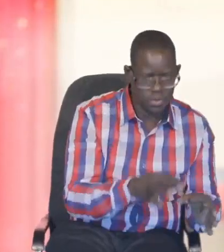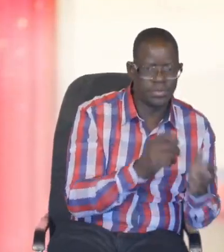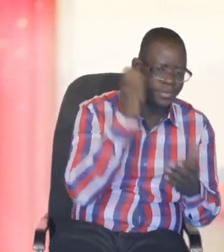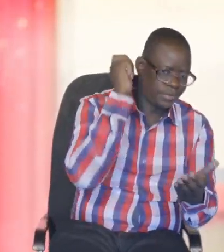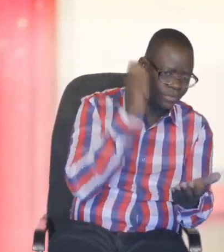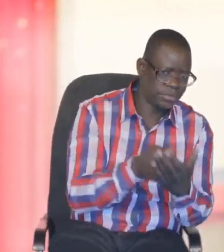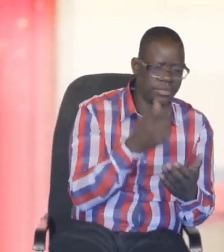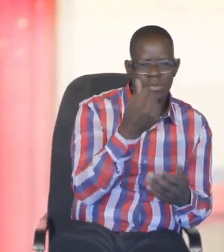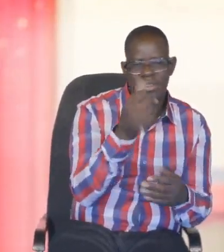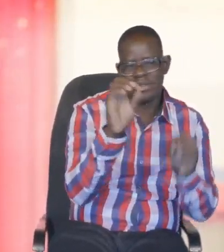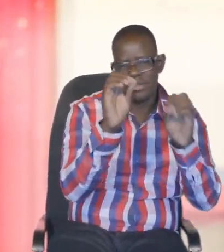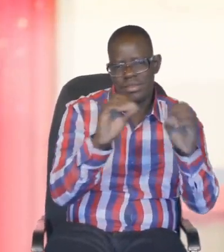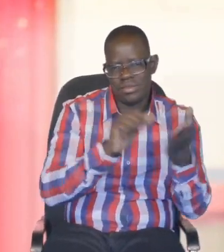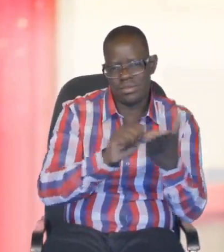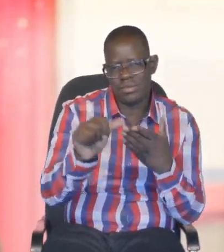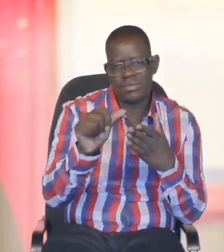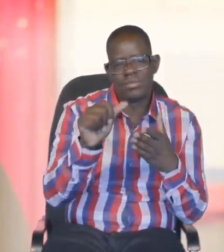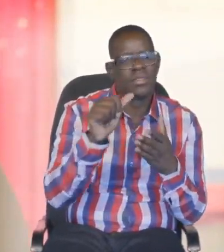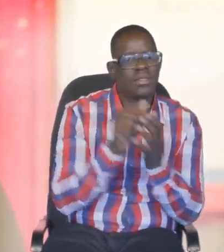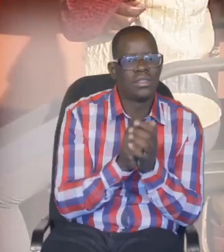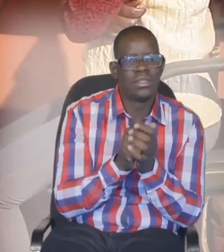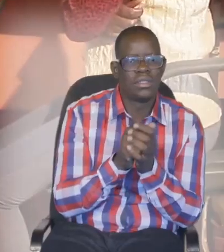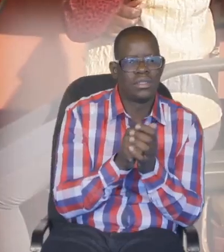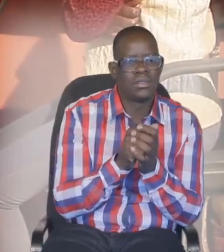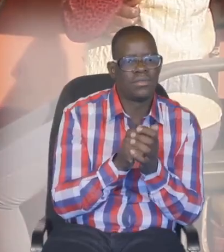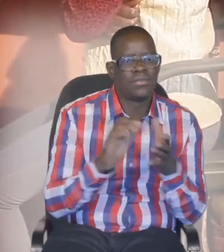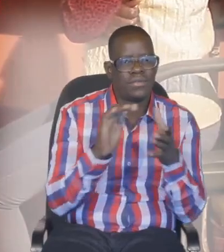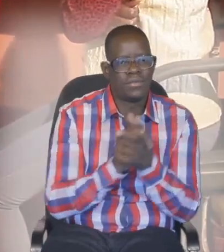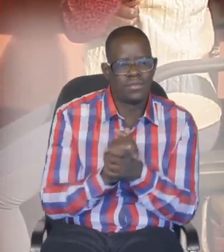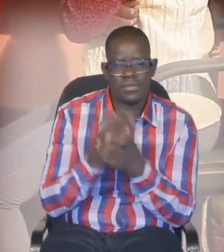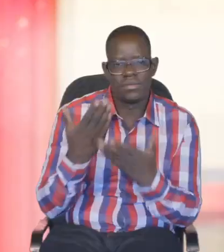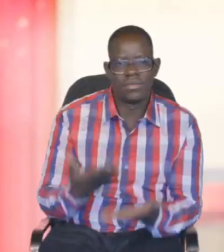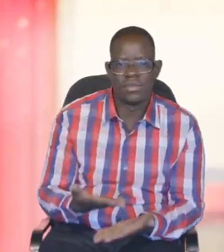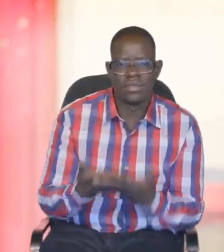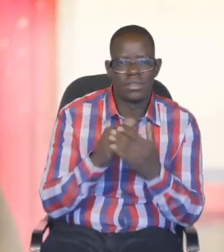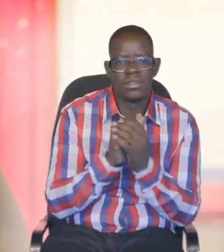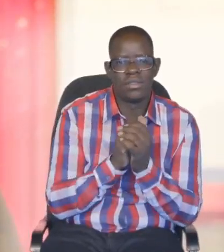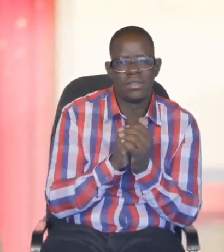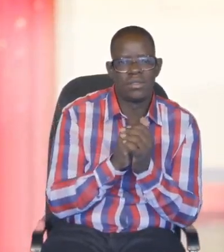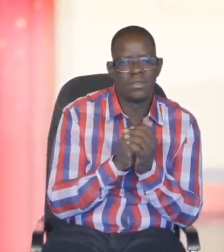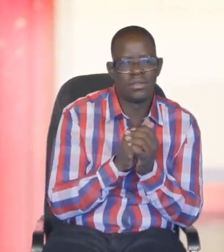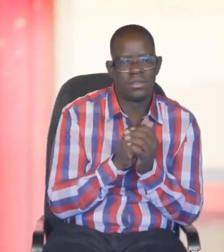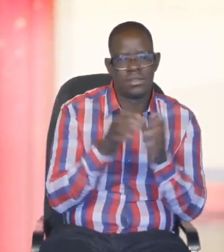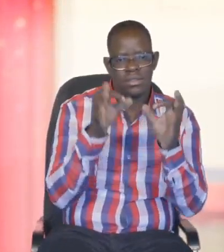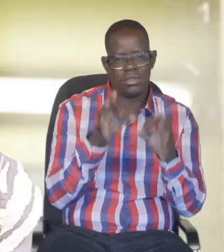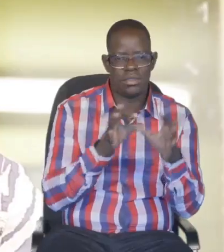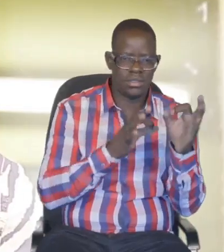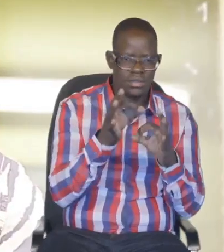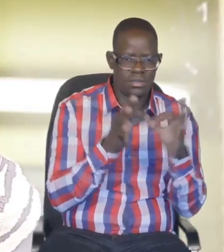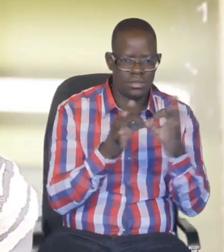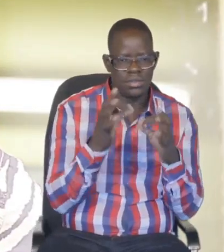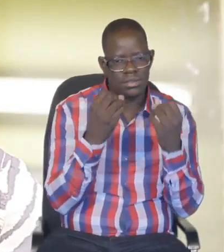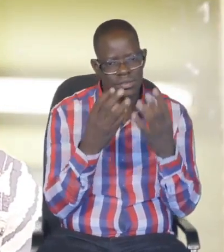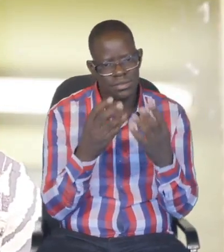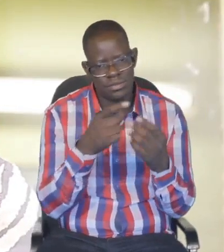have enough money to get an accountant, so my nephew Frank offered to help as he's studying accounting. He explained that he has good